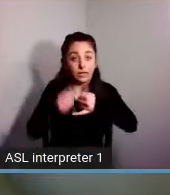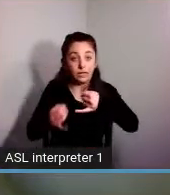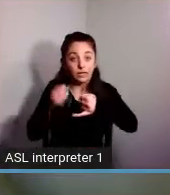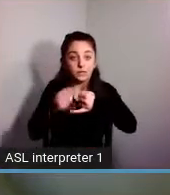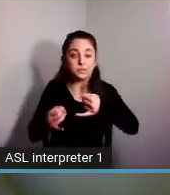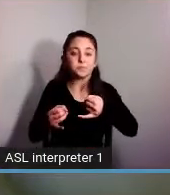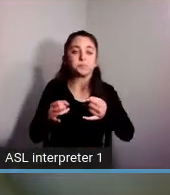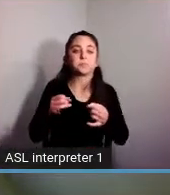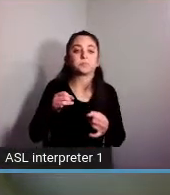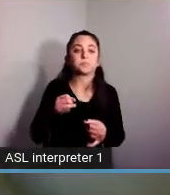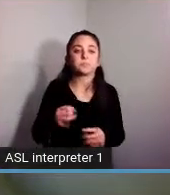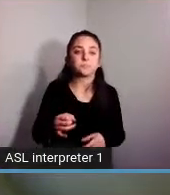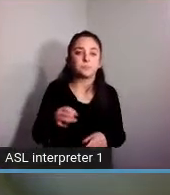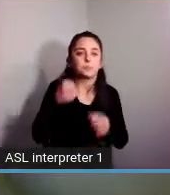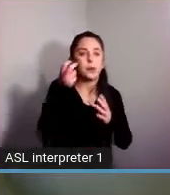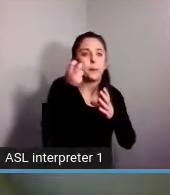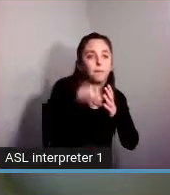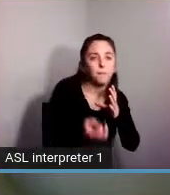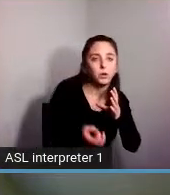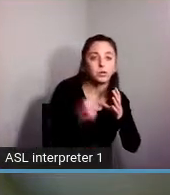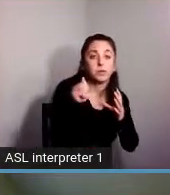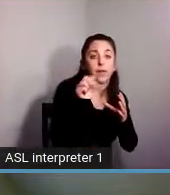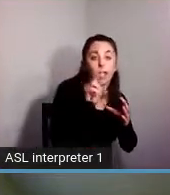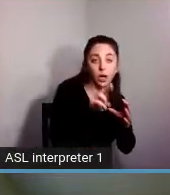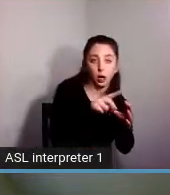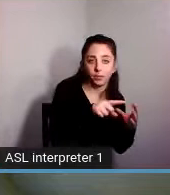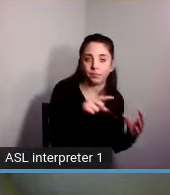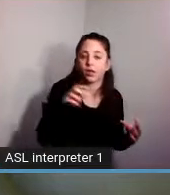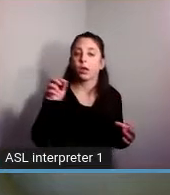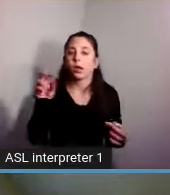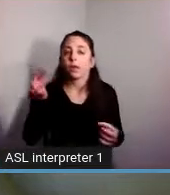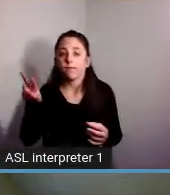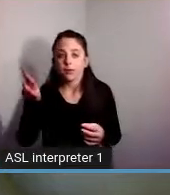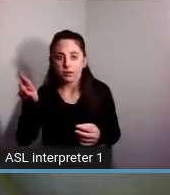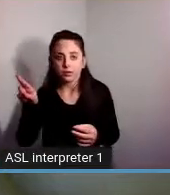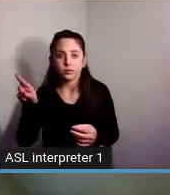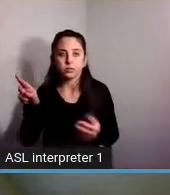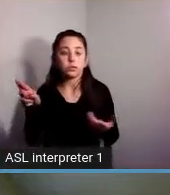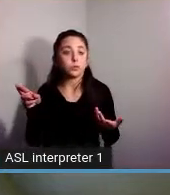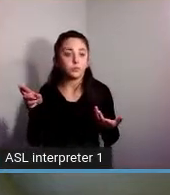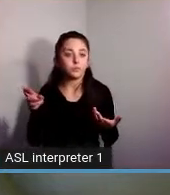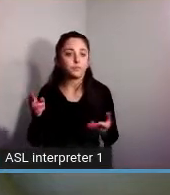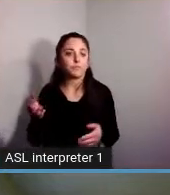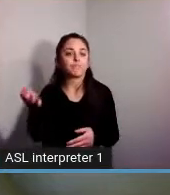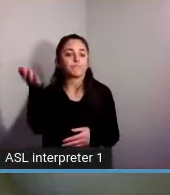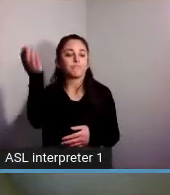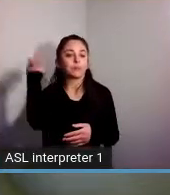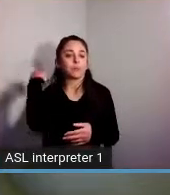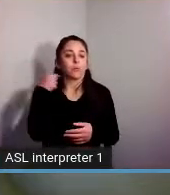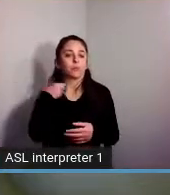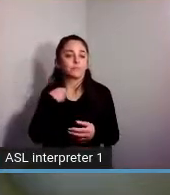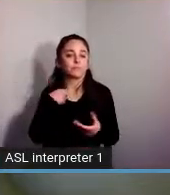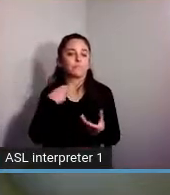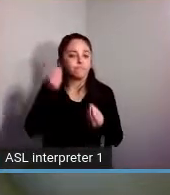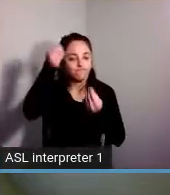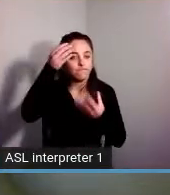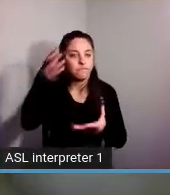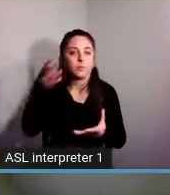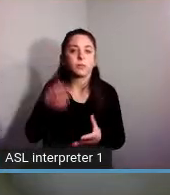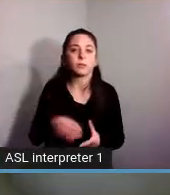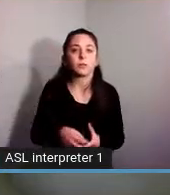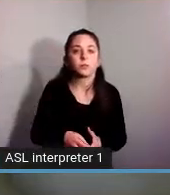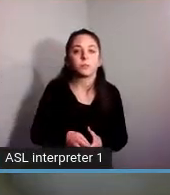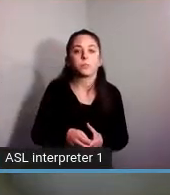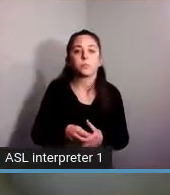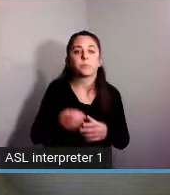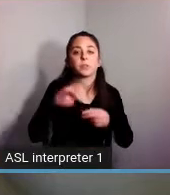immersive AR and VR. So as we mentioned before, the modern internet is built to support 3D